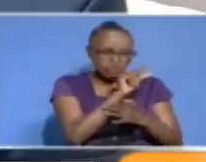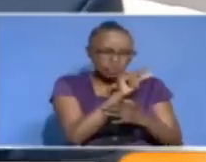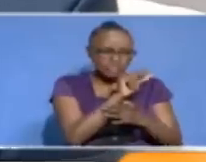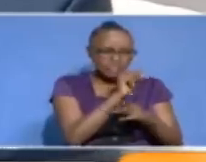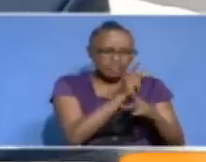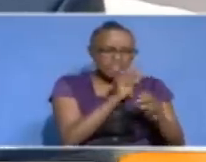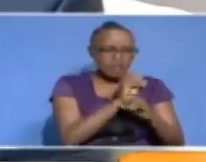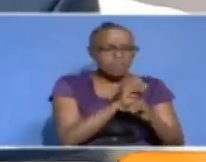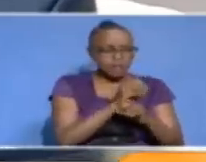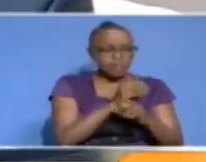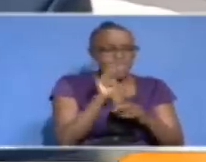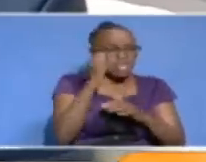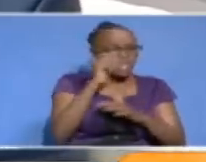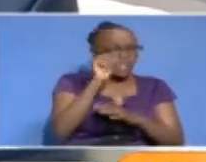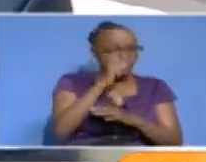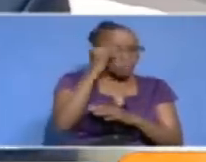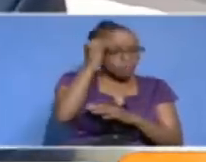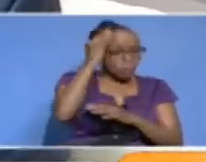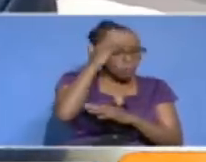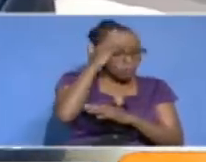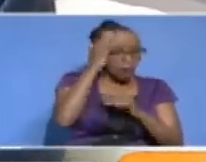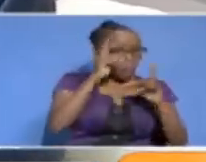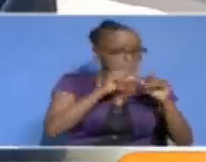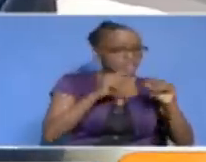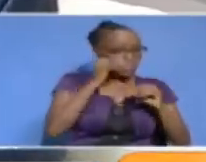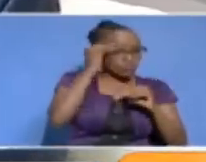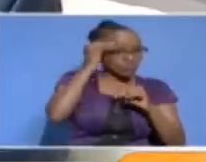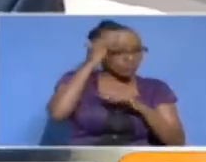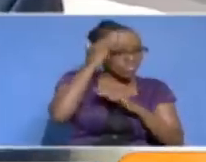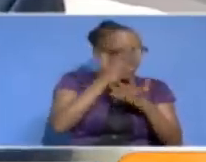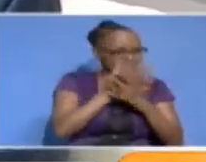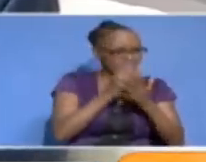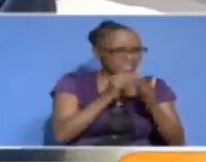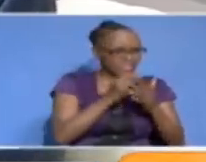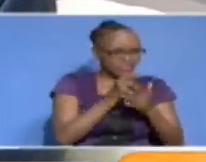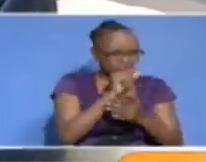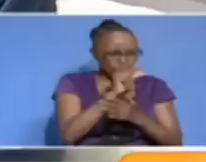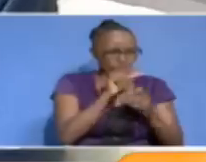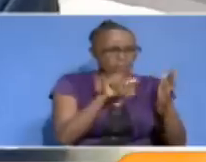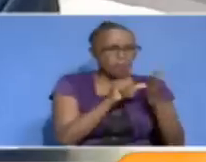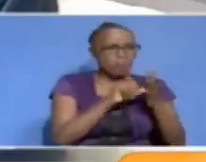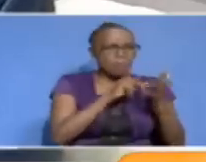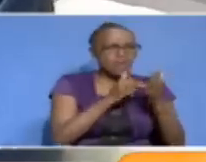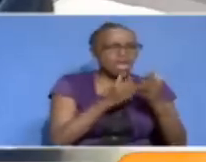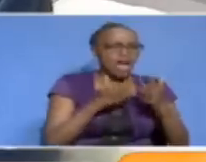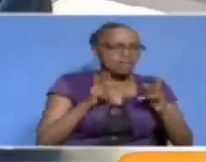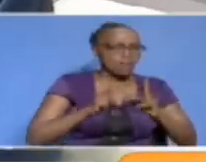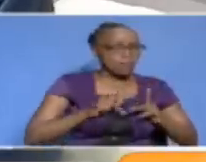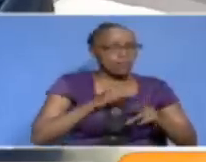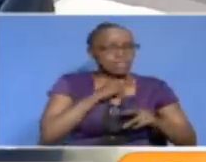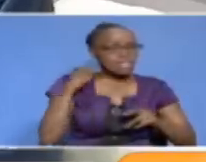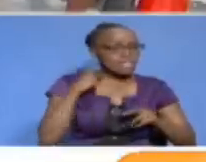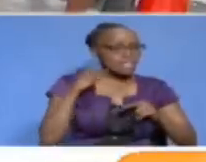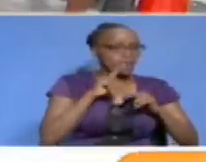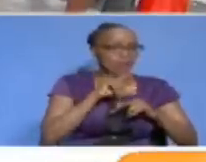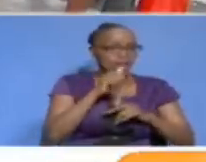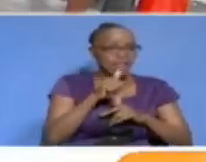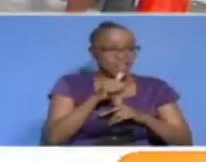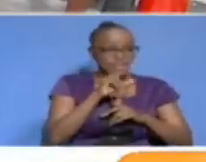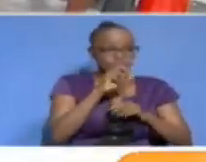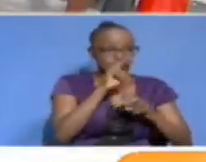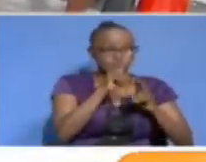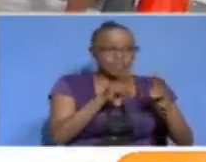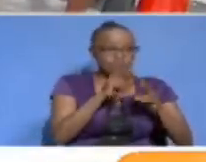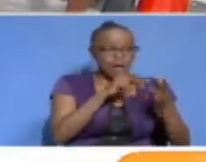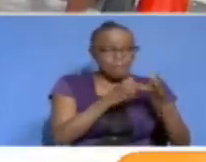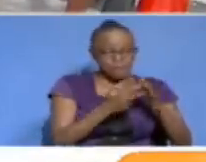take this to the, you can take this message to the bank, any slight blunder, we are going to have bloodshed come 2022. So are you saying Ruto